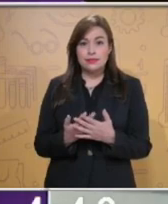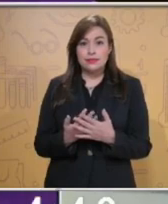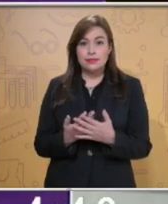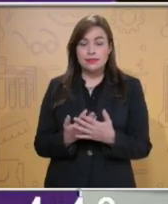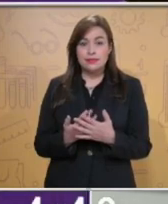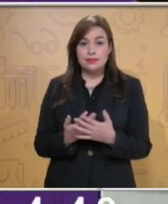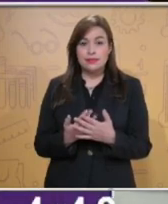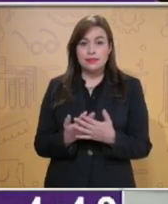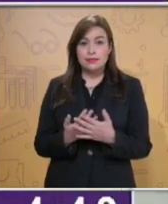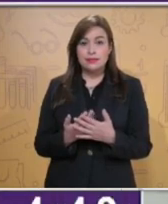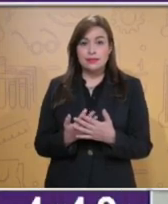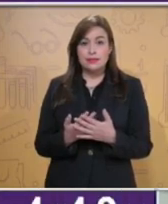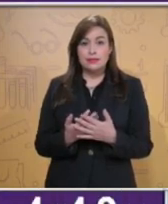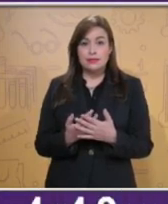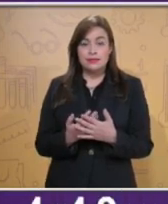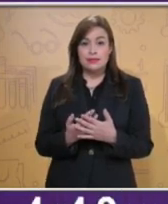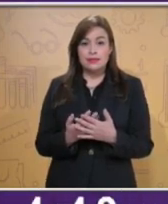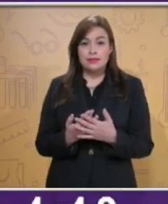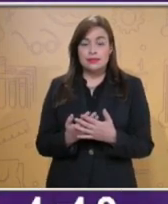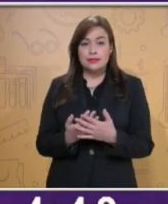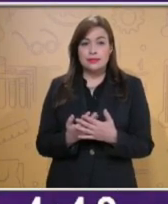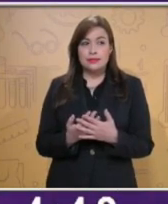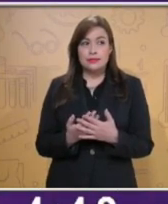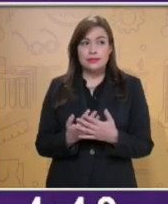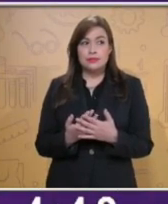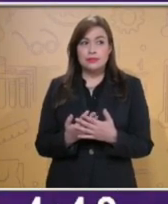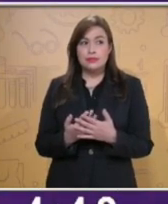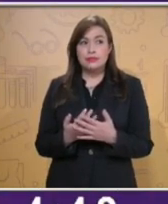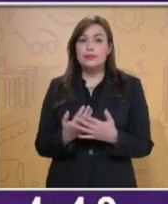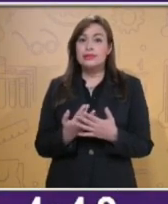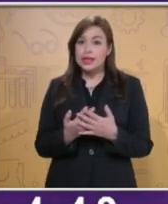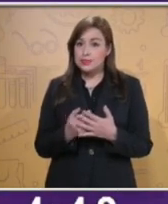Okay. Let's wait a second, please.